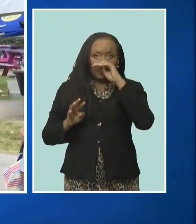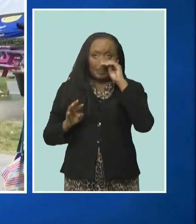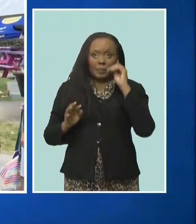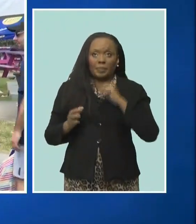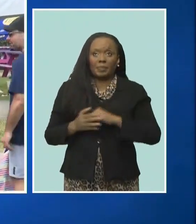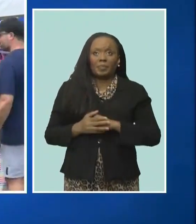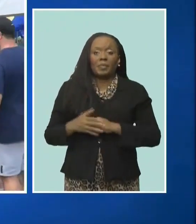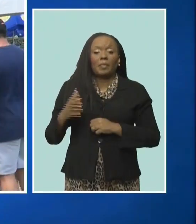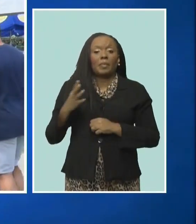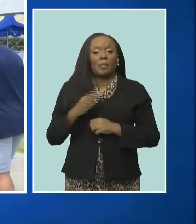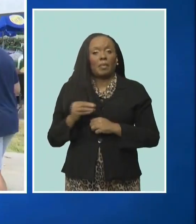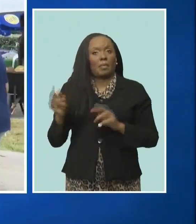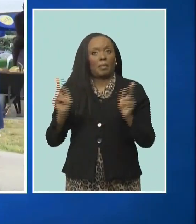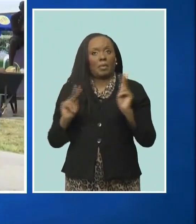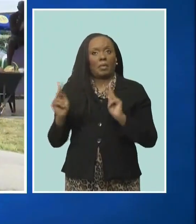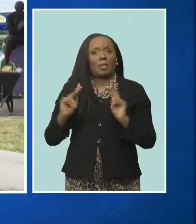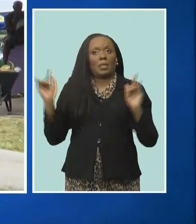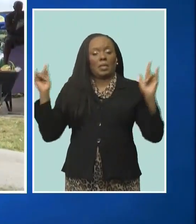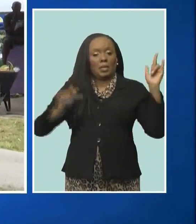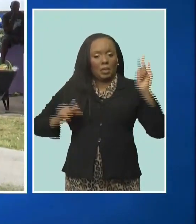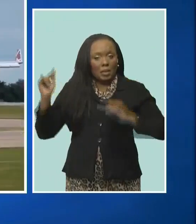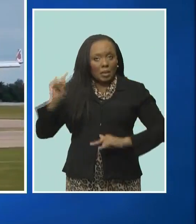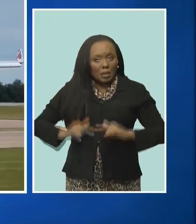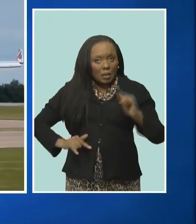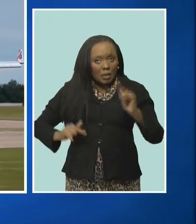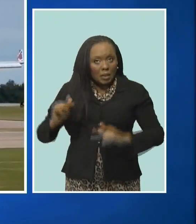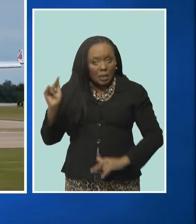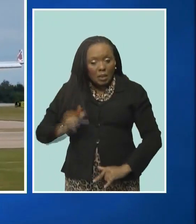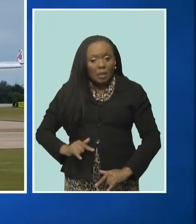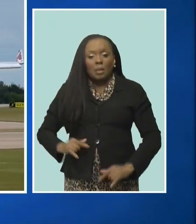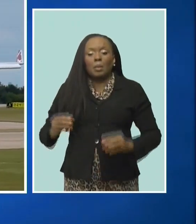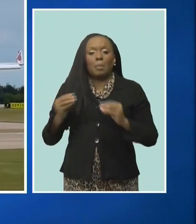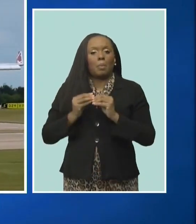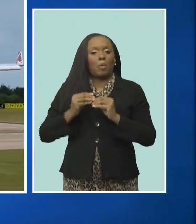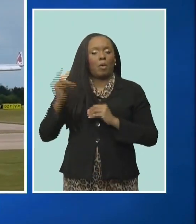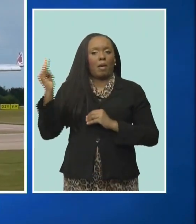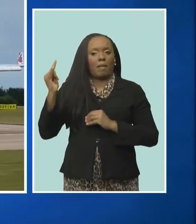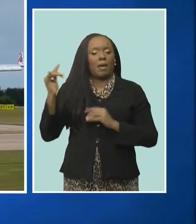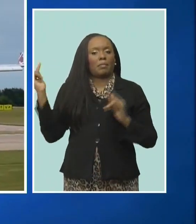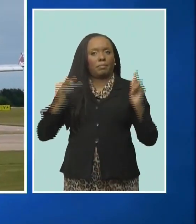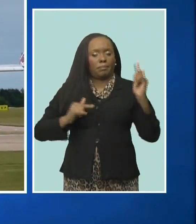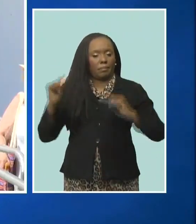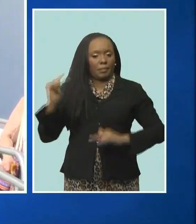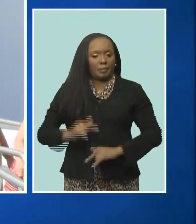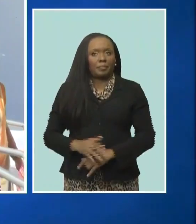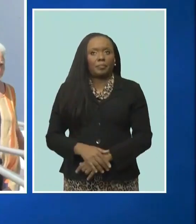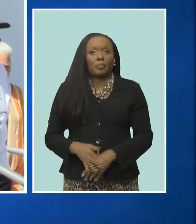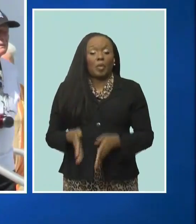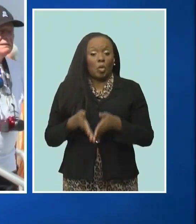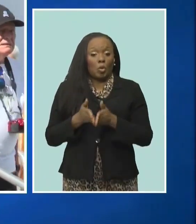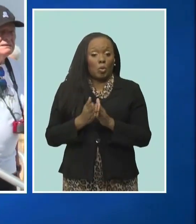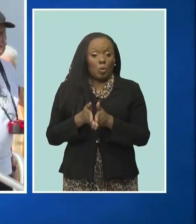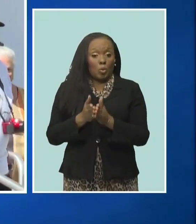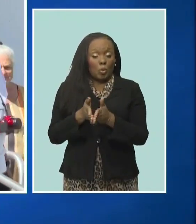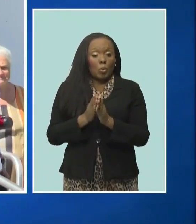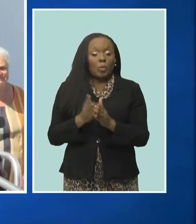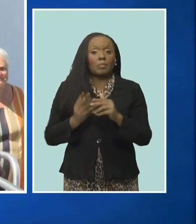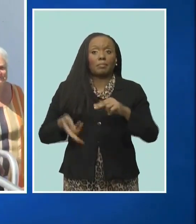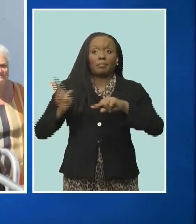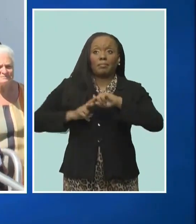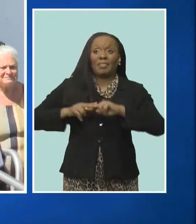long-stay arrivals rising by 10% on the strength of expanded airline capacity. Cruise passenger arrivals rose